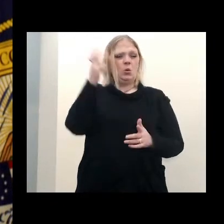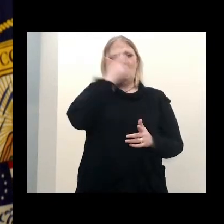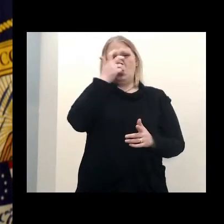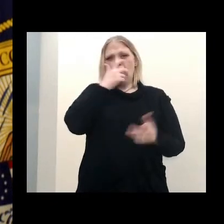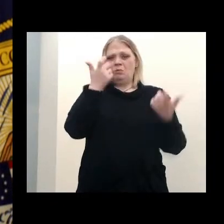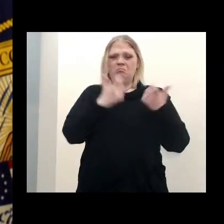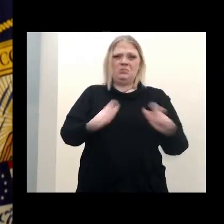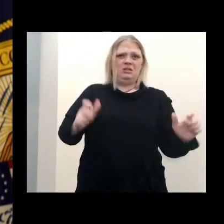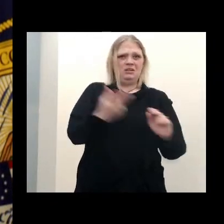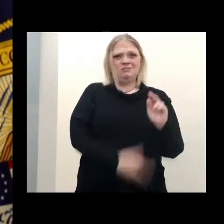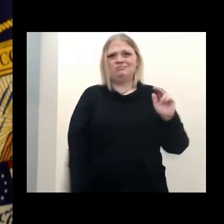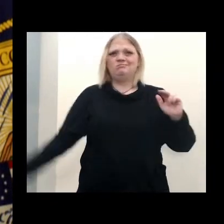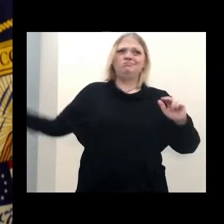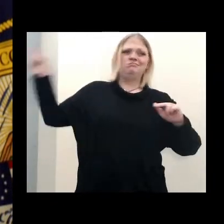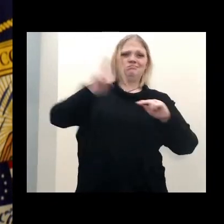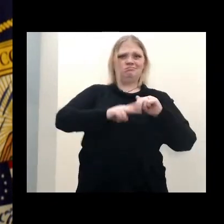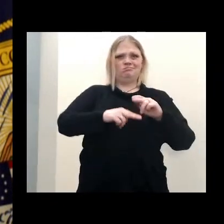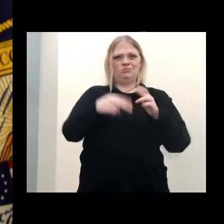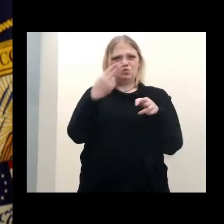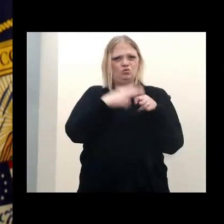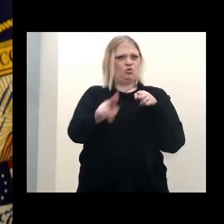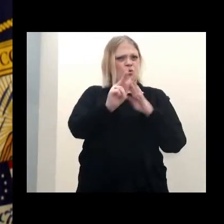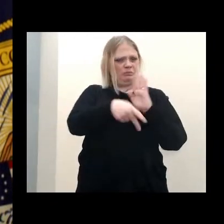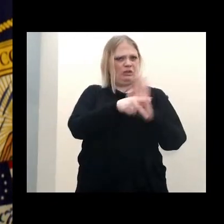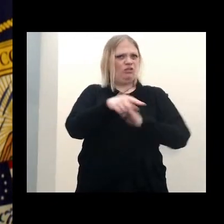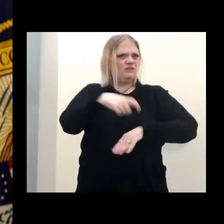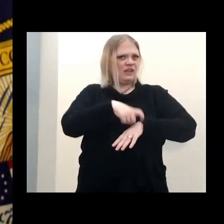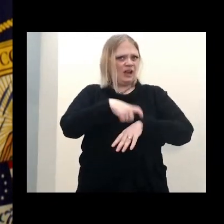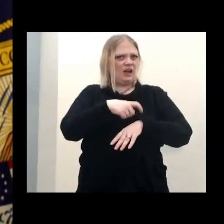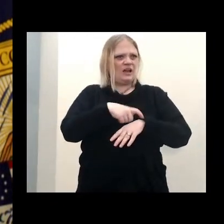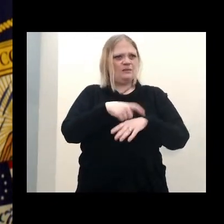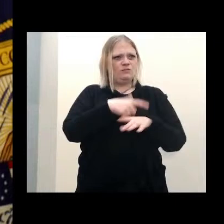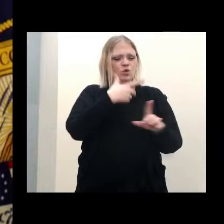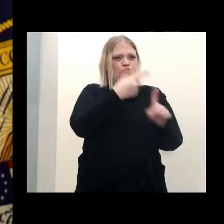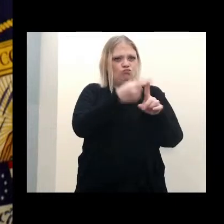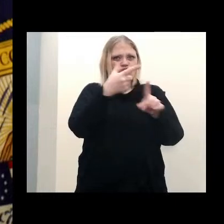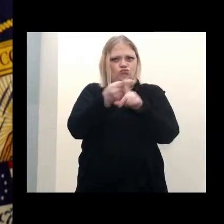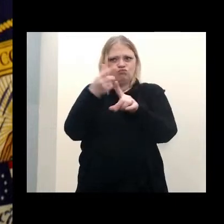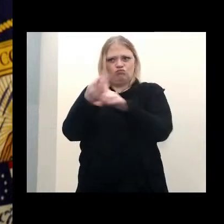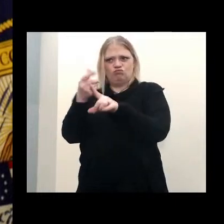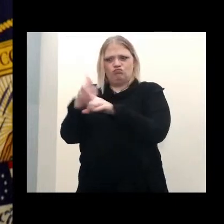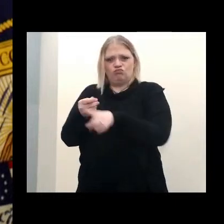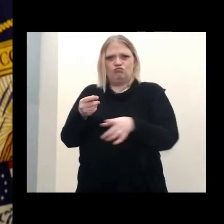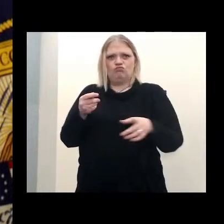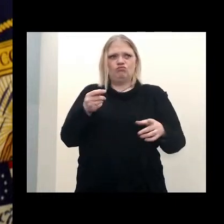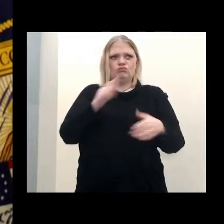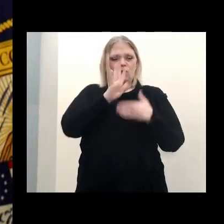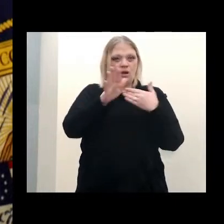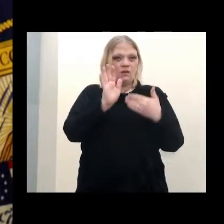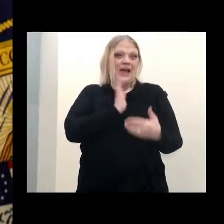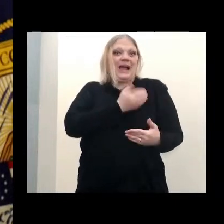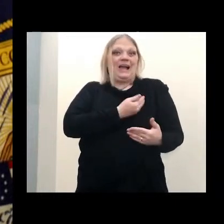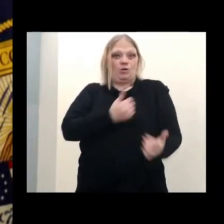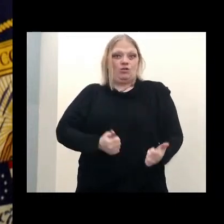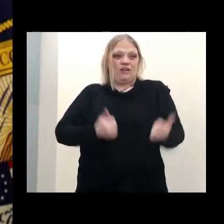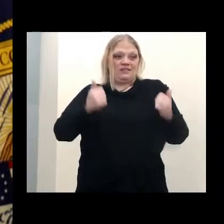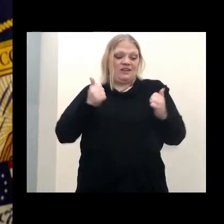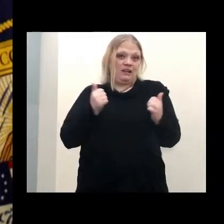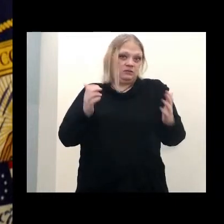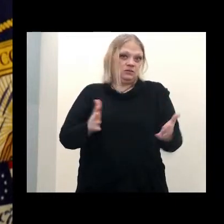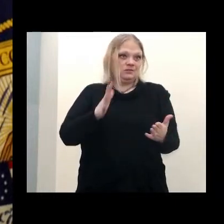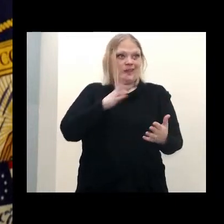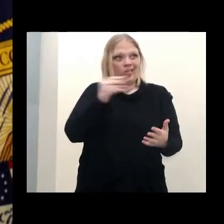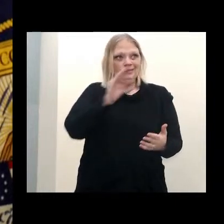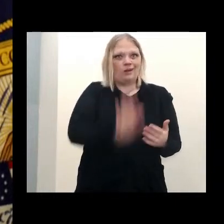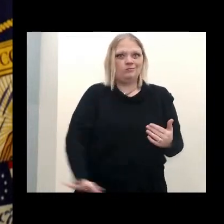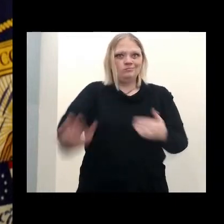up in a short period of time to get those doses into the arms of our residents and across the country.